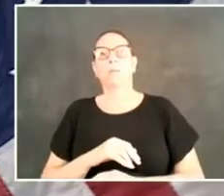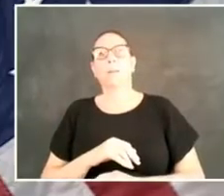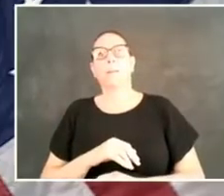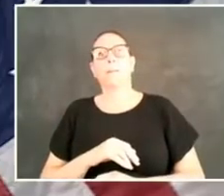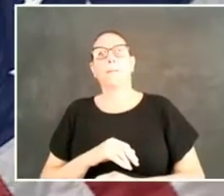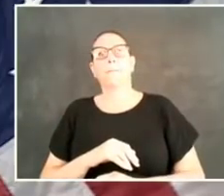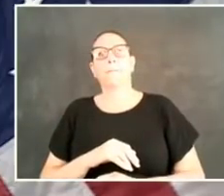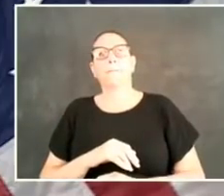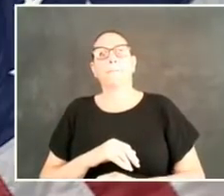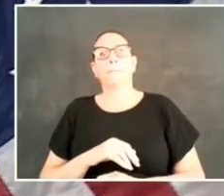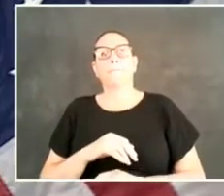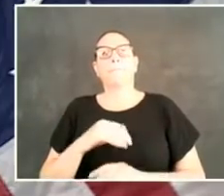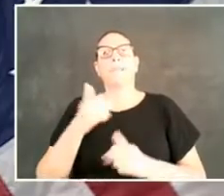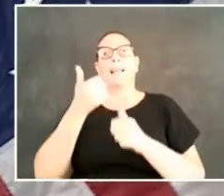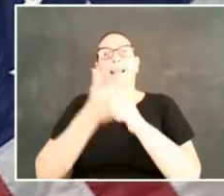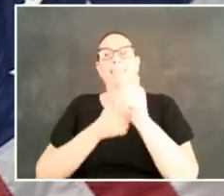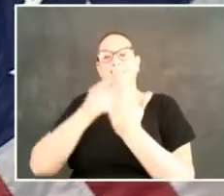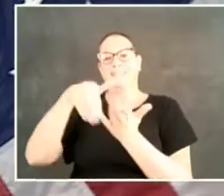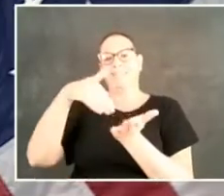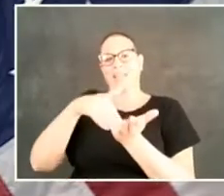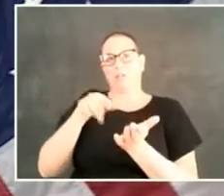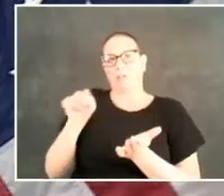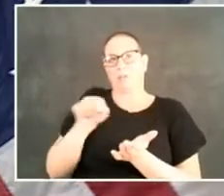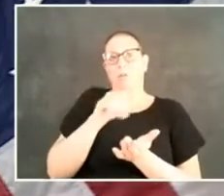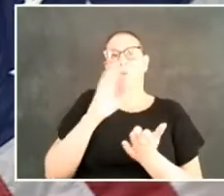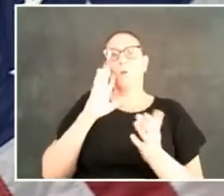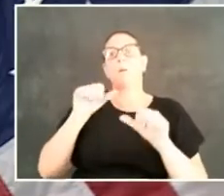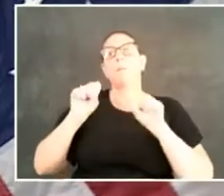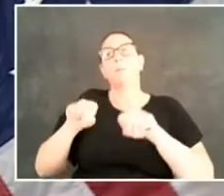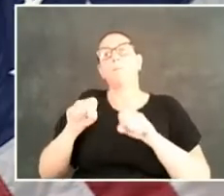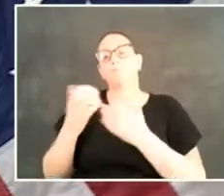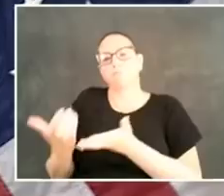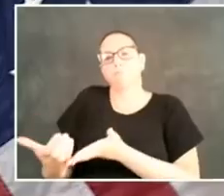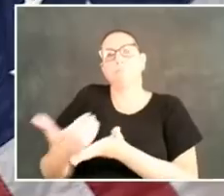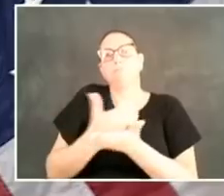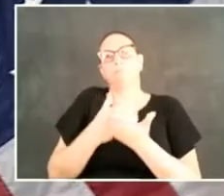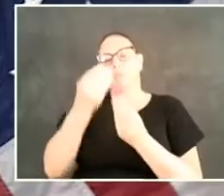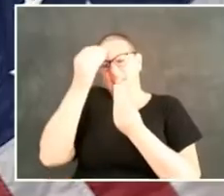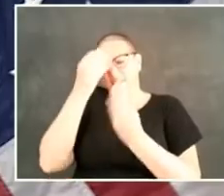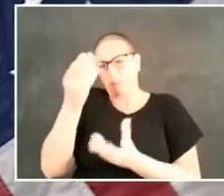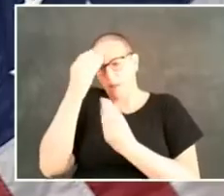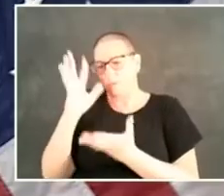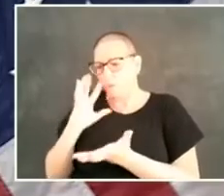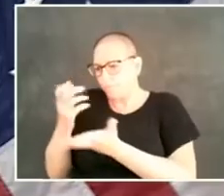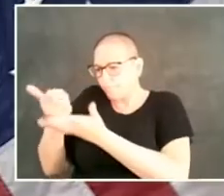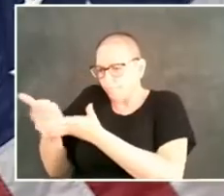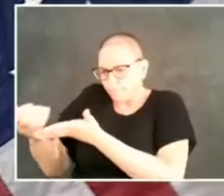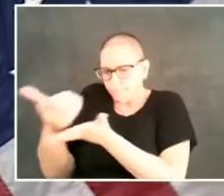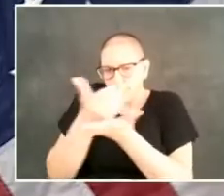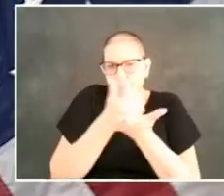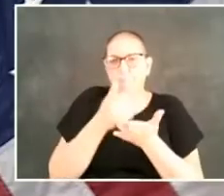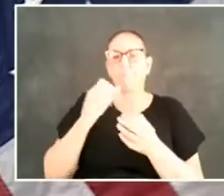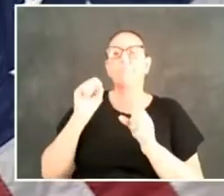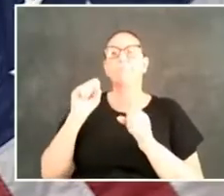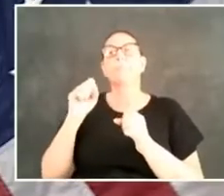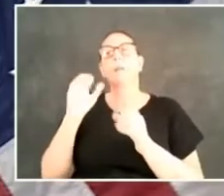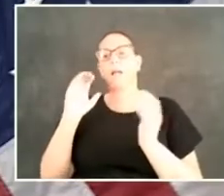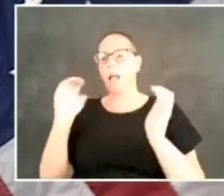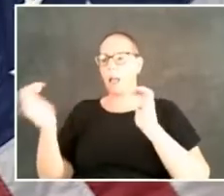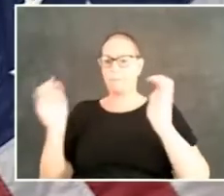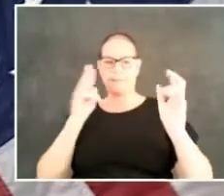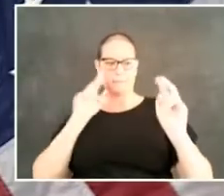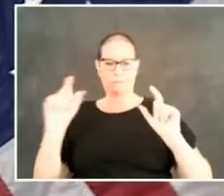which communities are benefiting, and these are the hardest hit communities, obviously. In terms of, giving